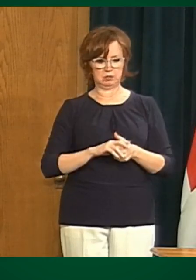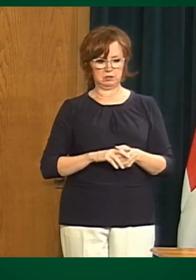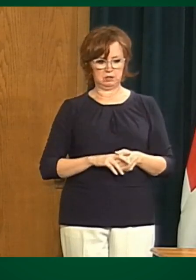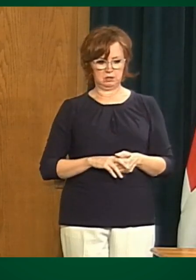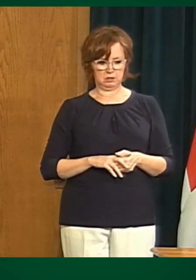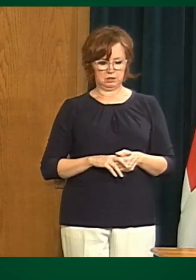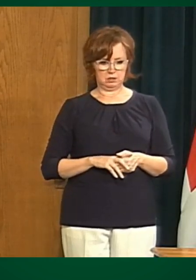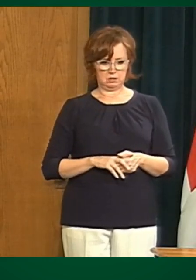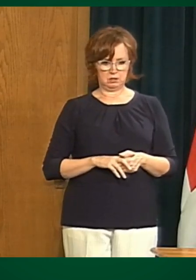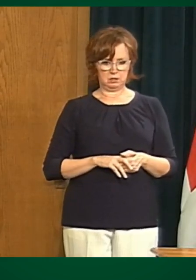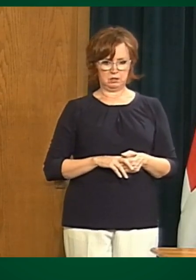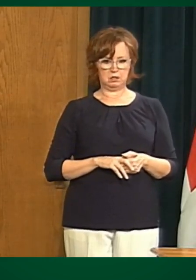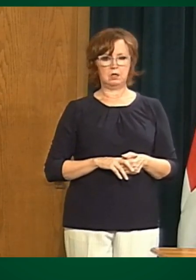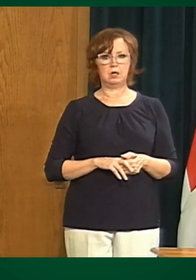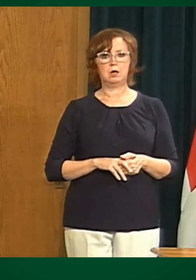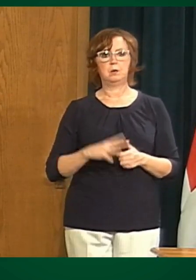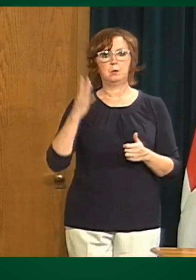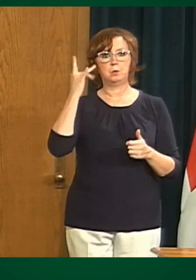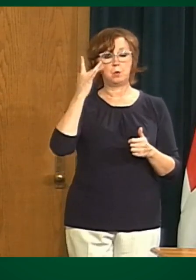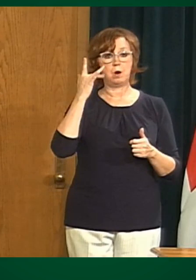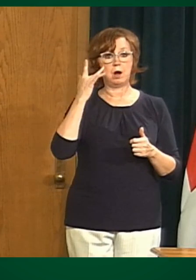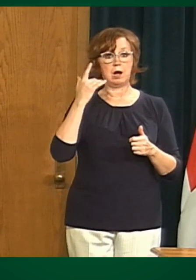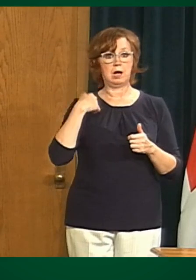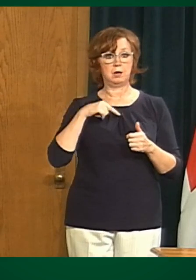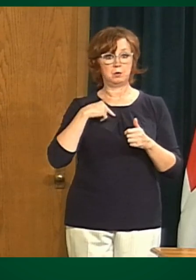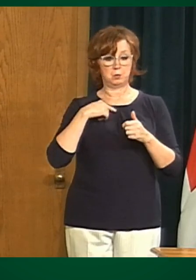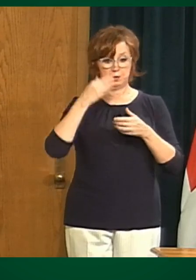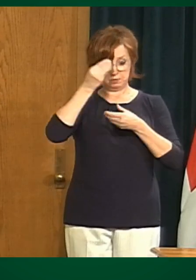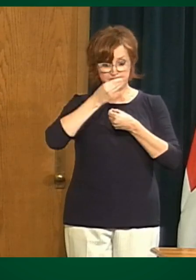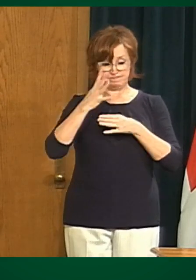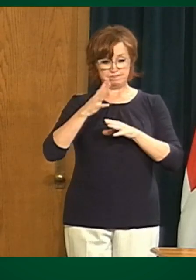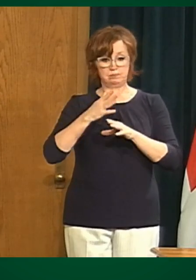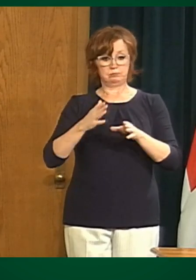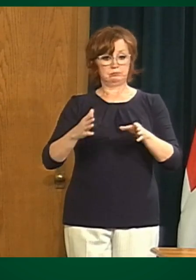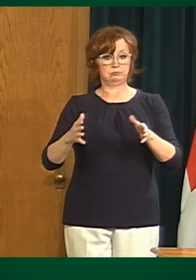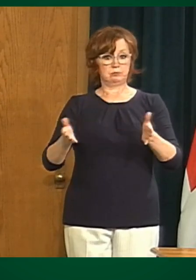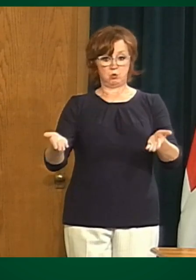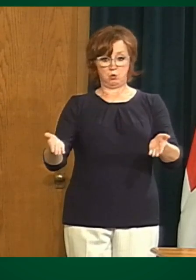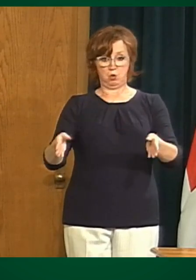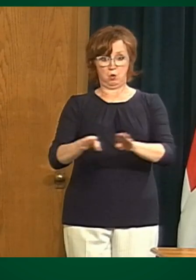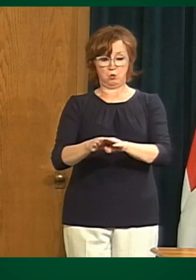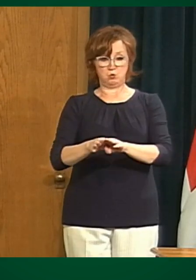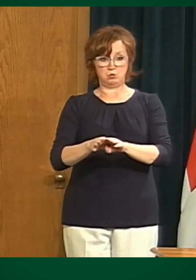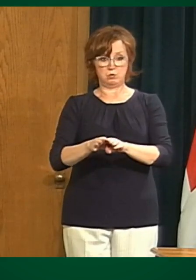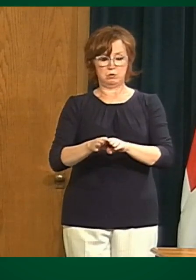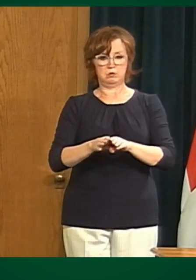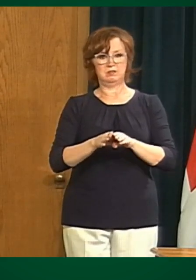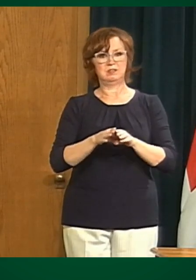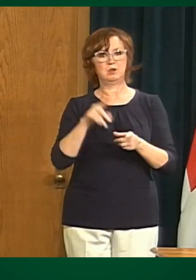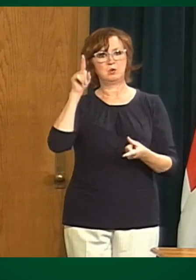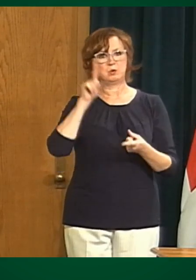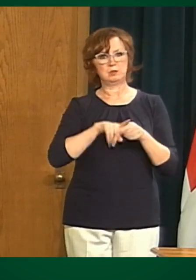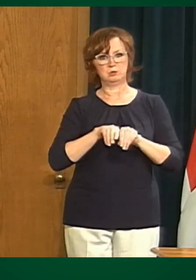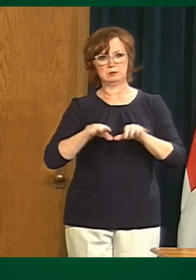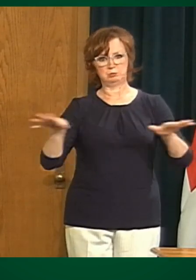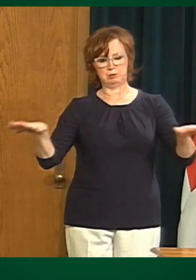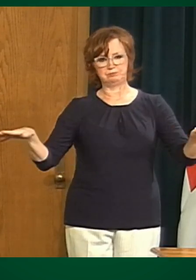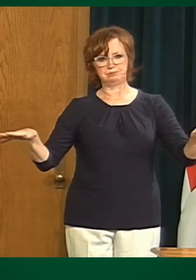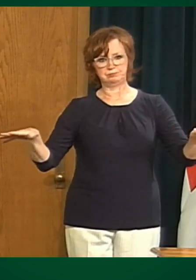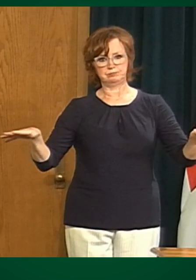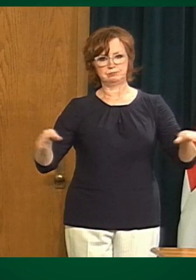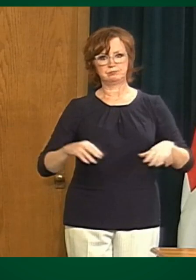the movement between community or community mobility will add to any added risk, so